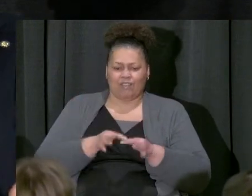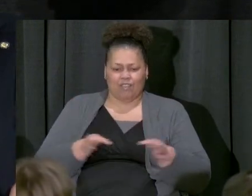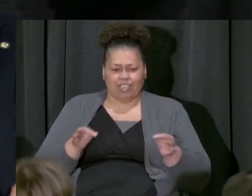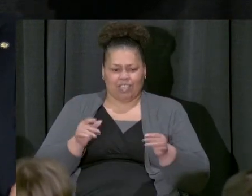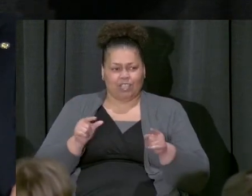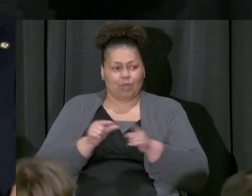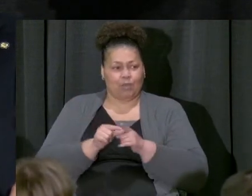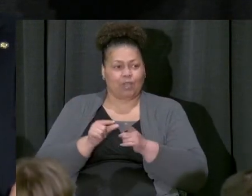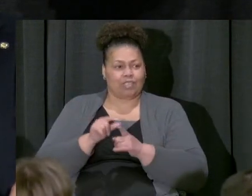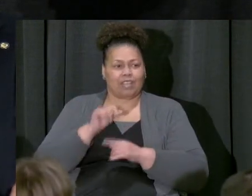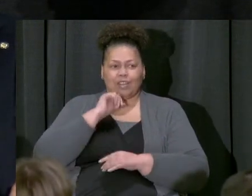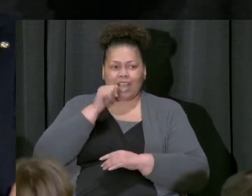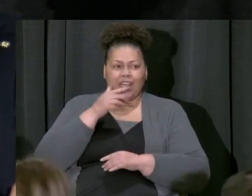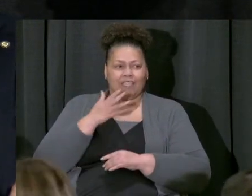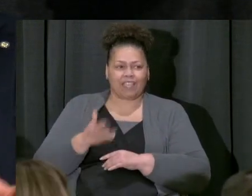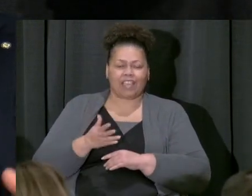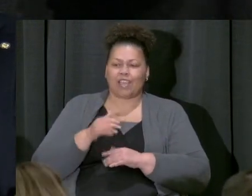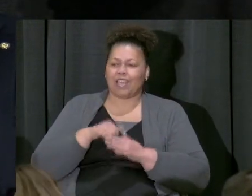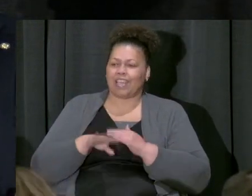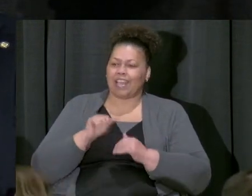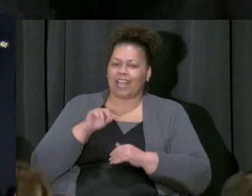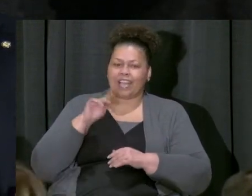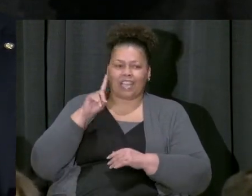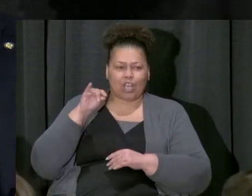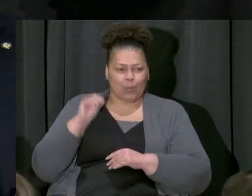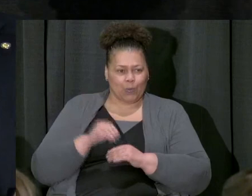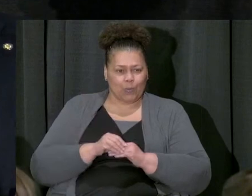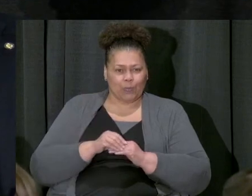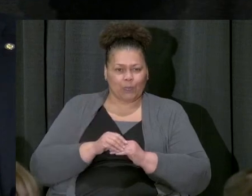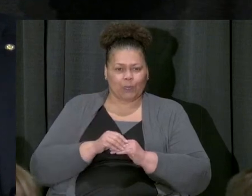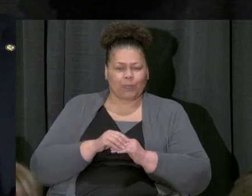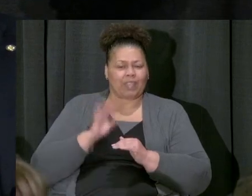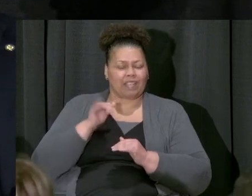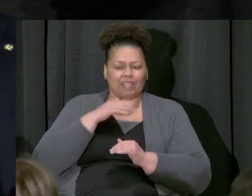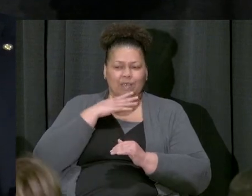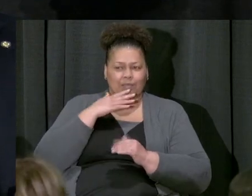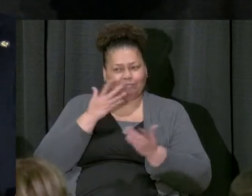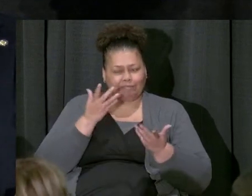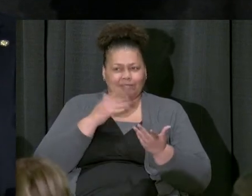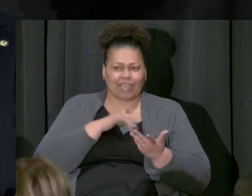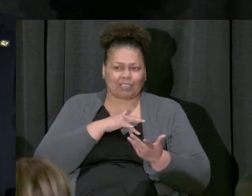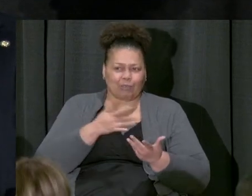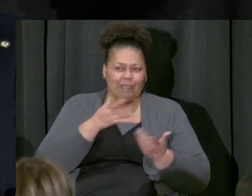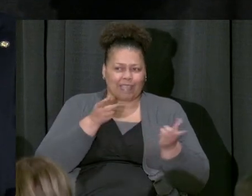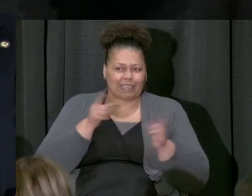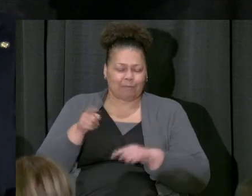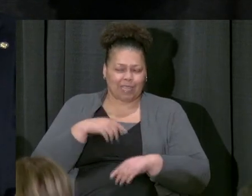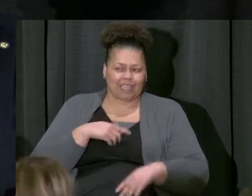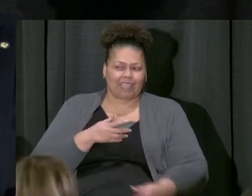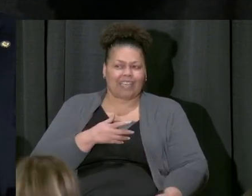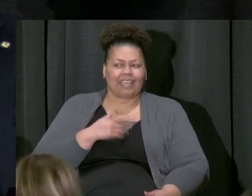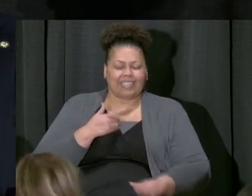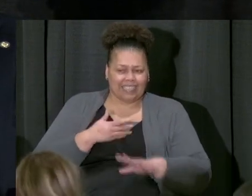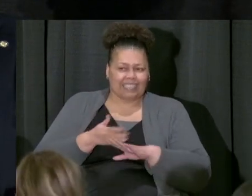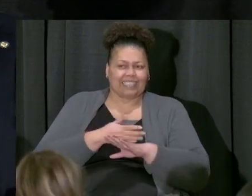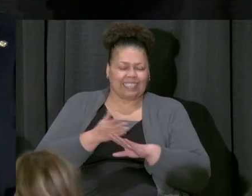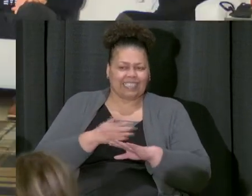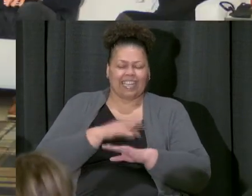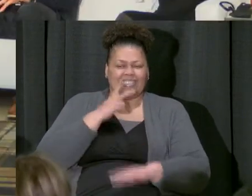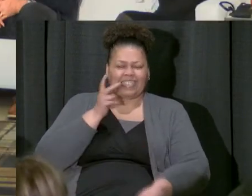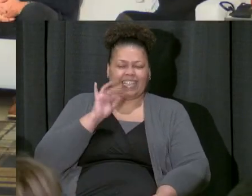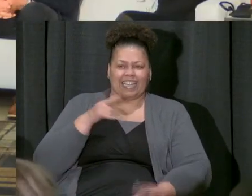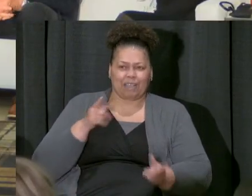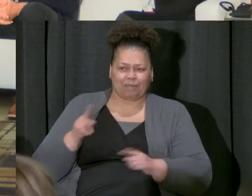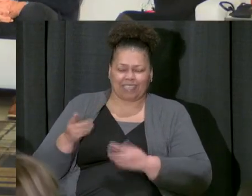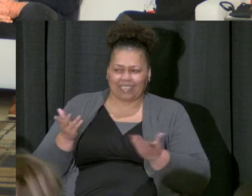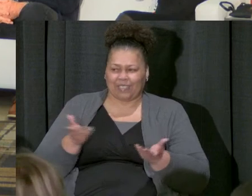there in the audio. So that's another example of a trend that saw here. Okay. Chico,